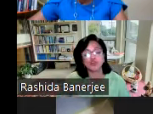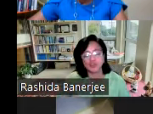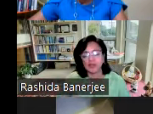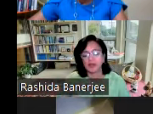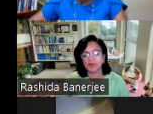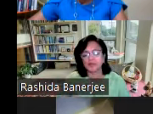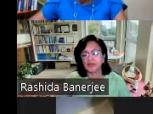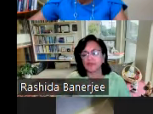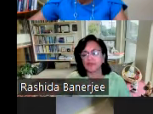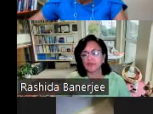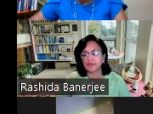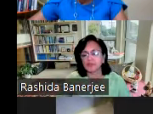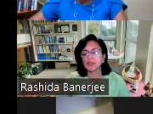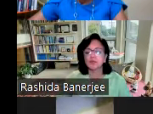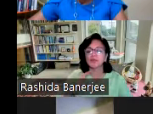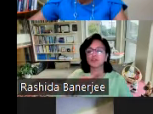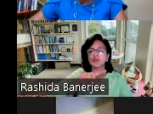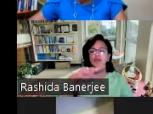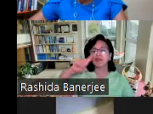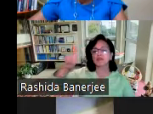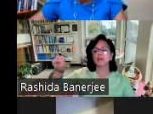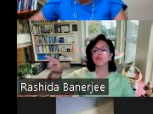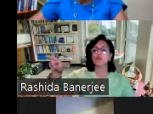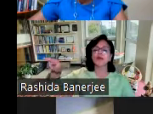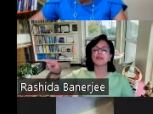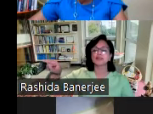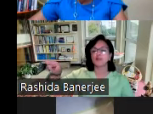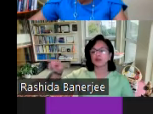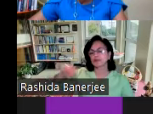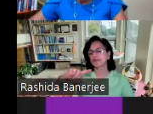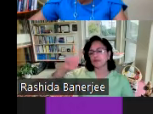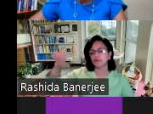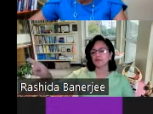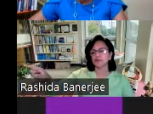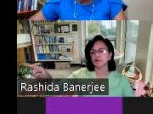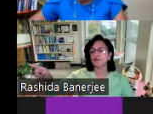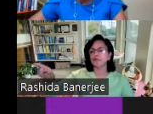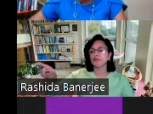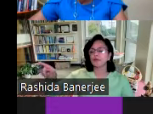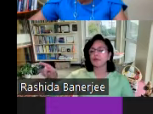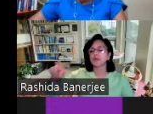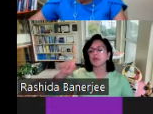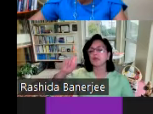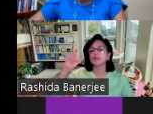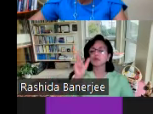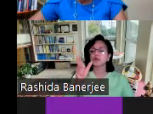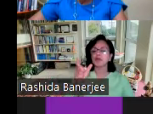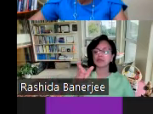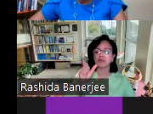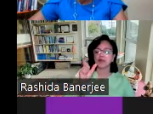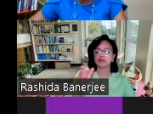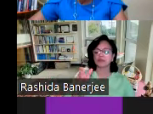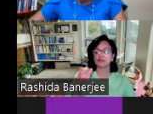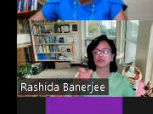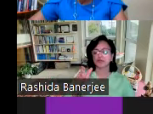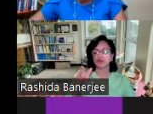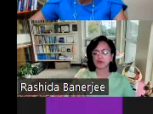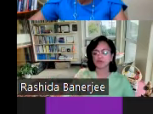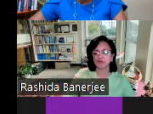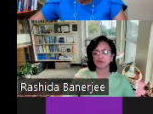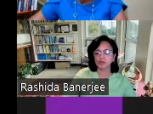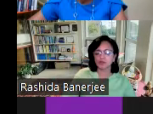you share becomes very relevant because you're connecting it to why it's important for them to know, right? So every time ask yourself